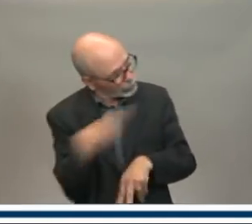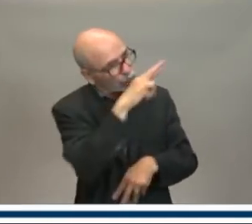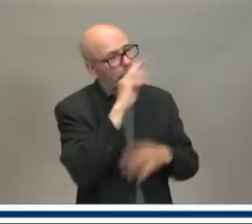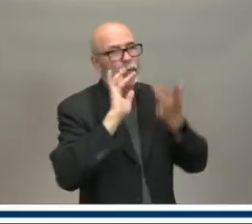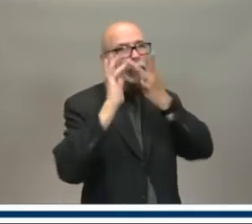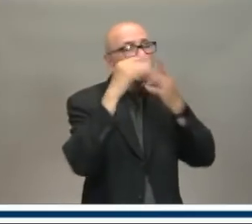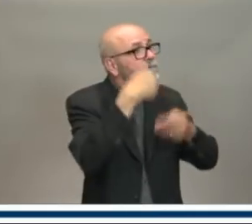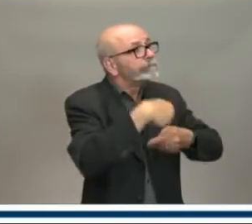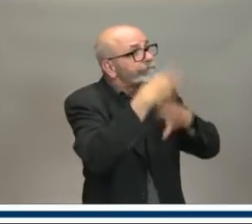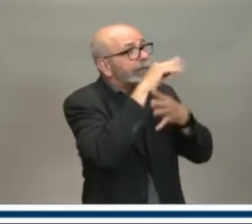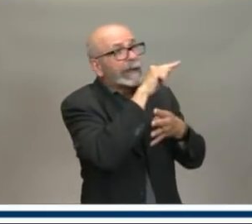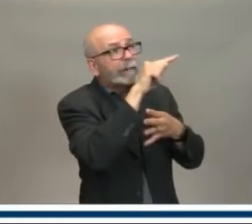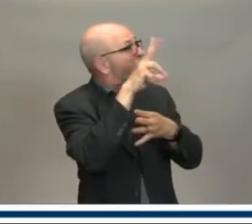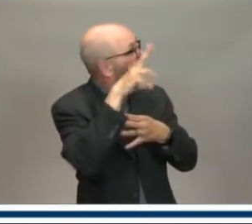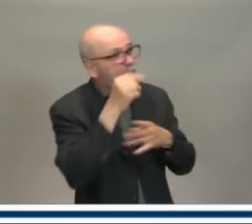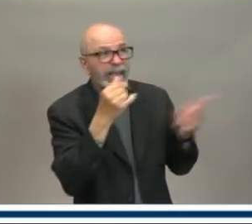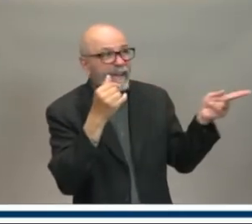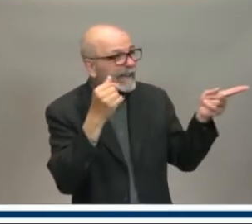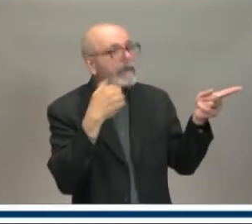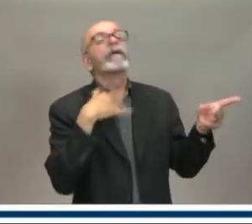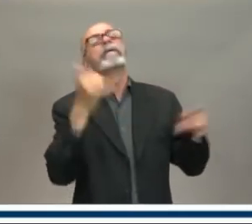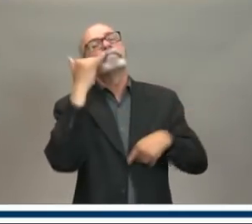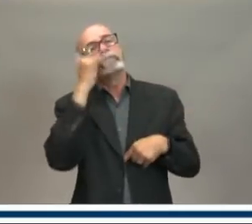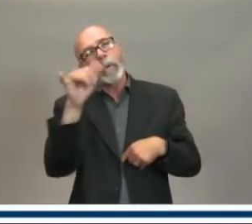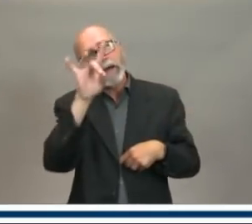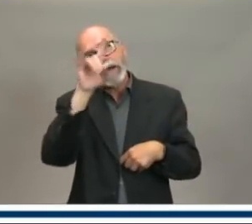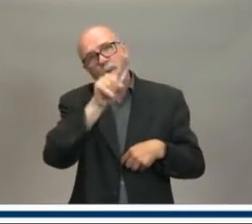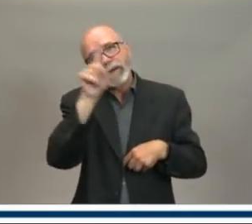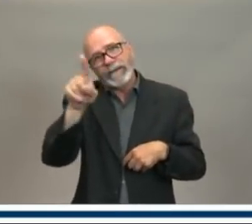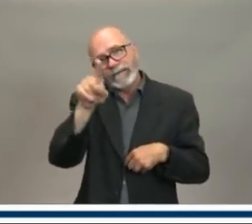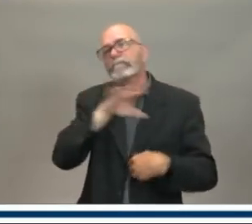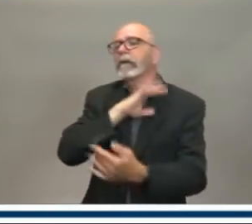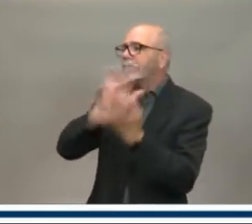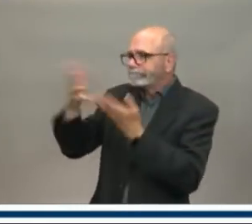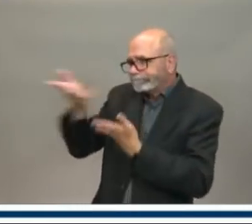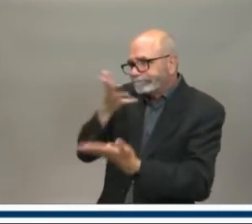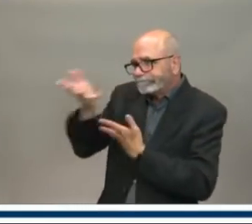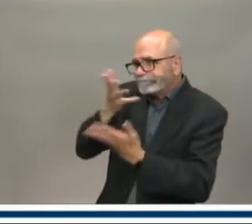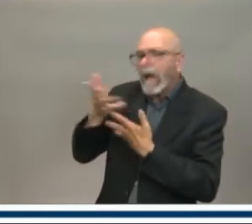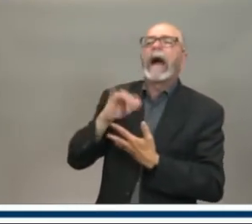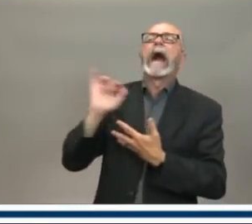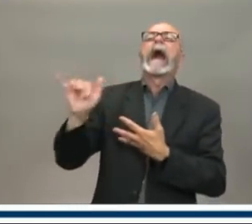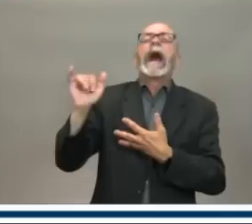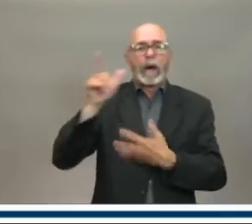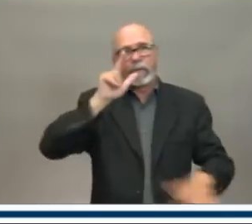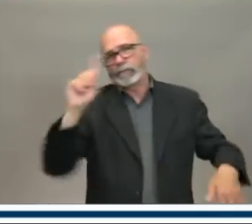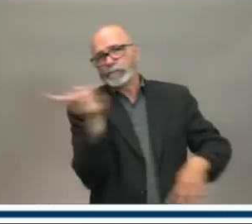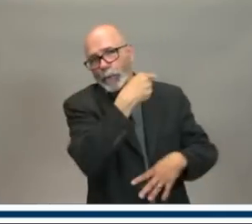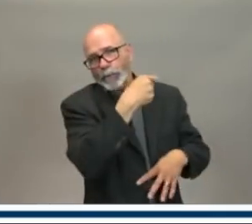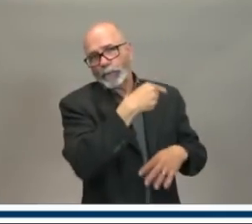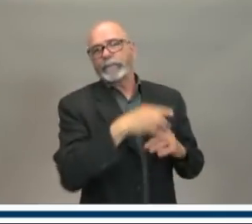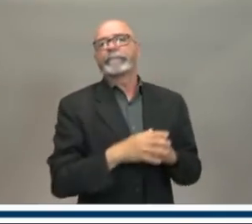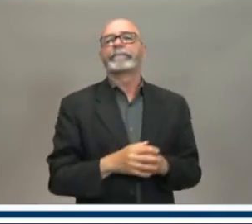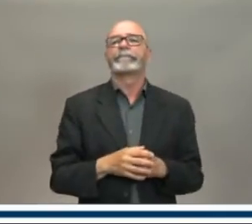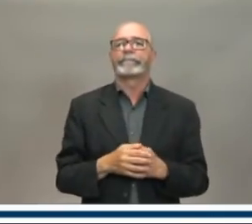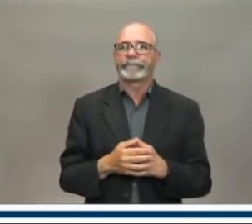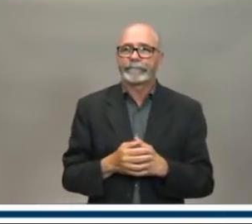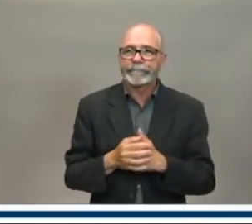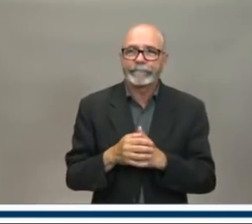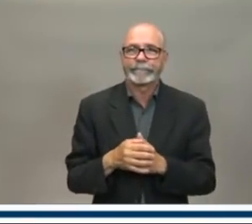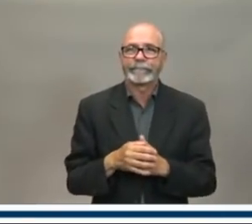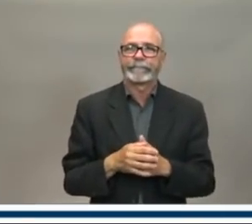online ability, phone 811. They'll walk you through any further assessment and testing as necessary. As